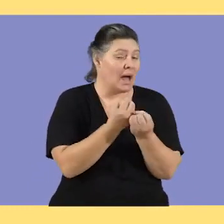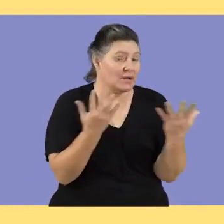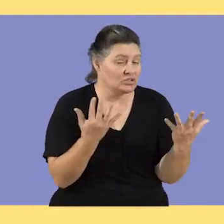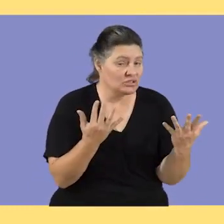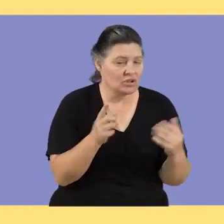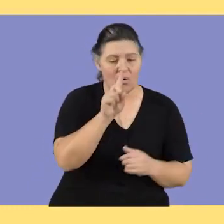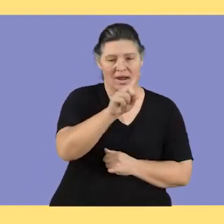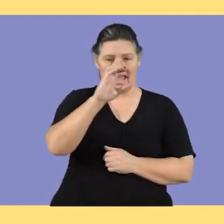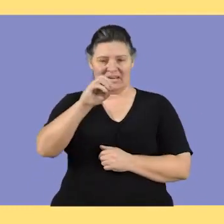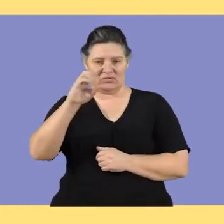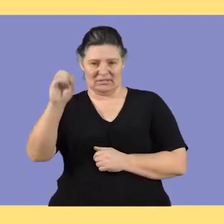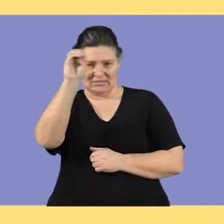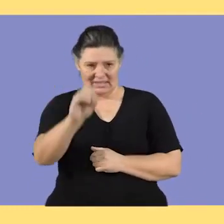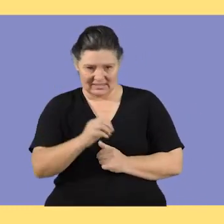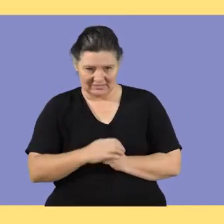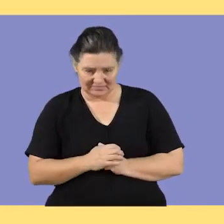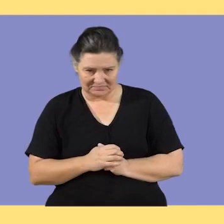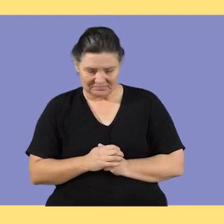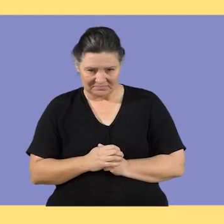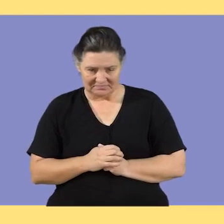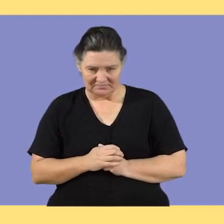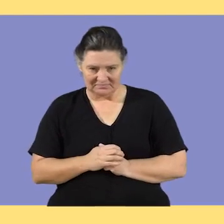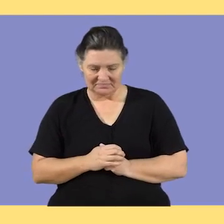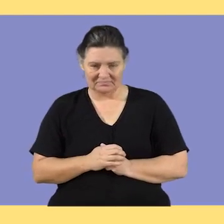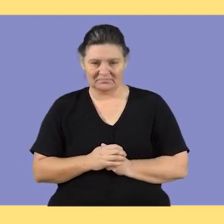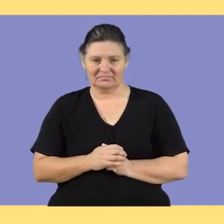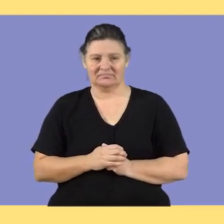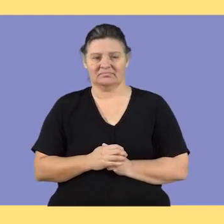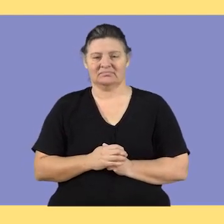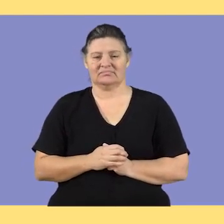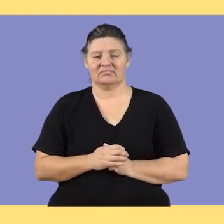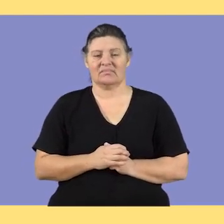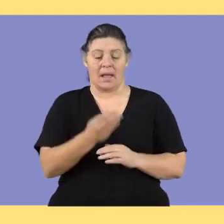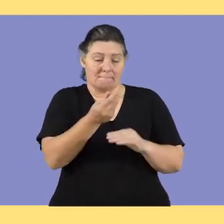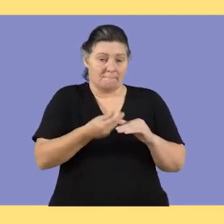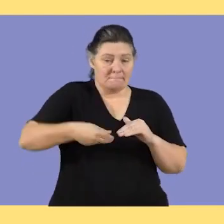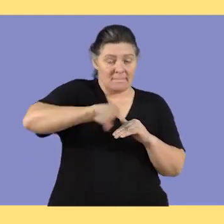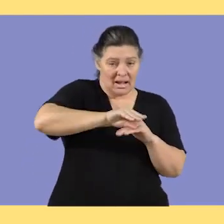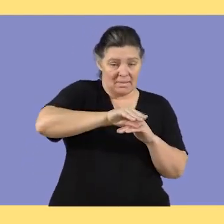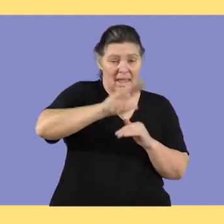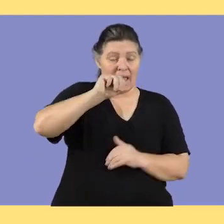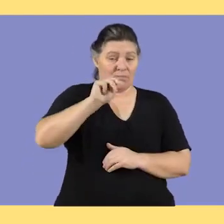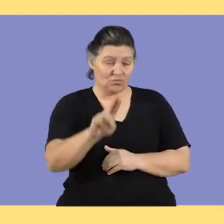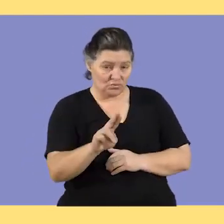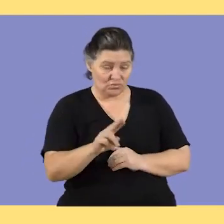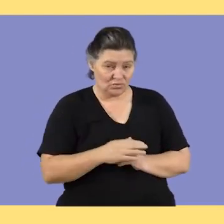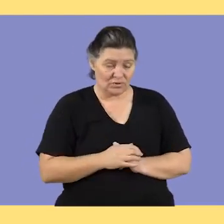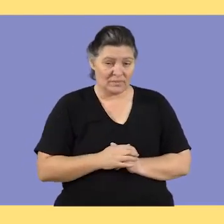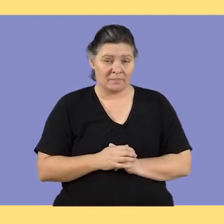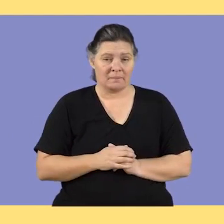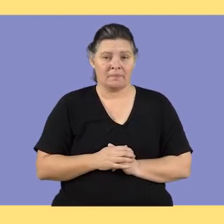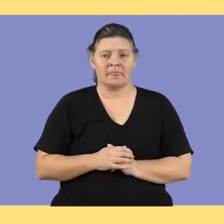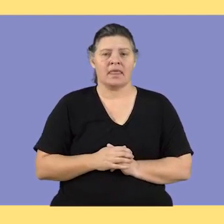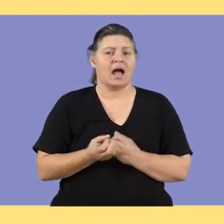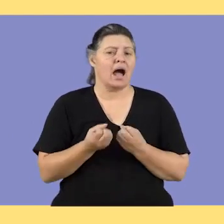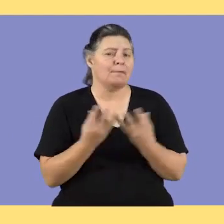is always 100. And then mark up